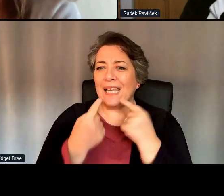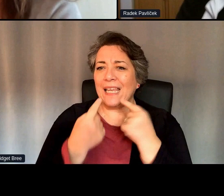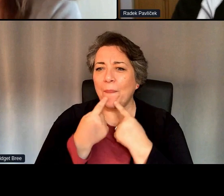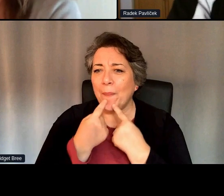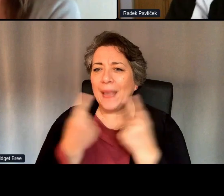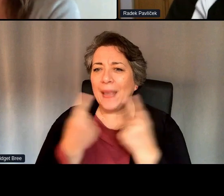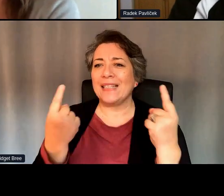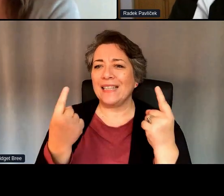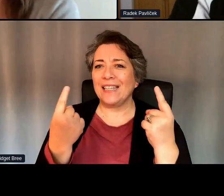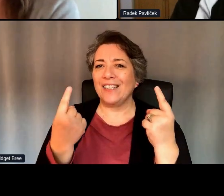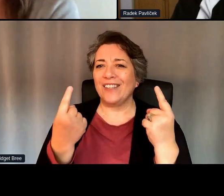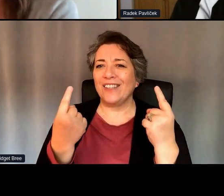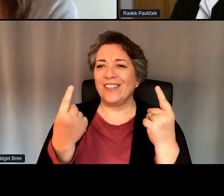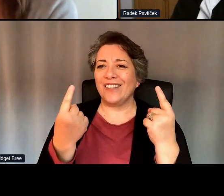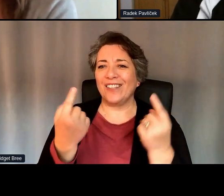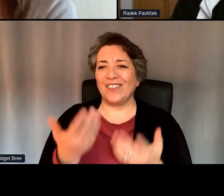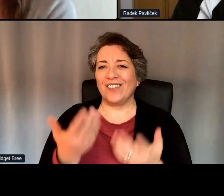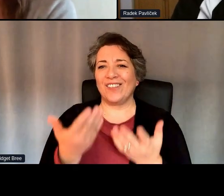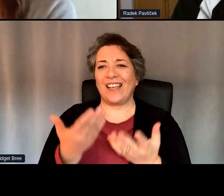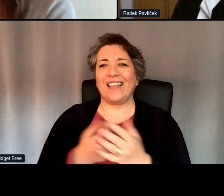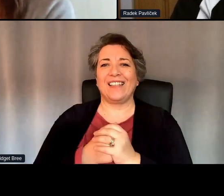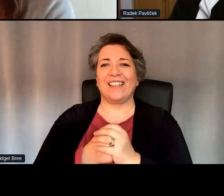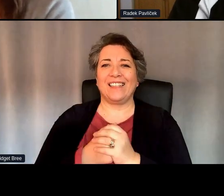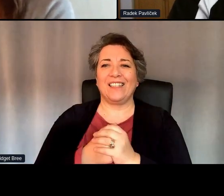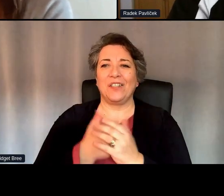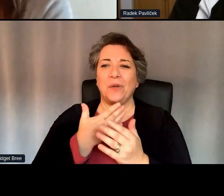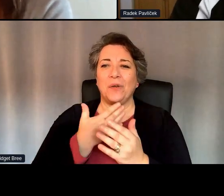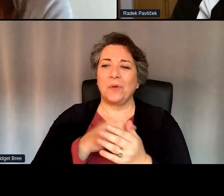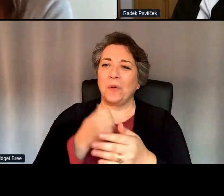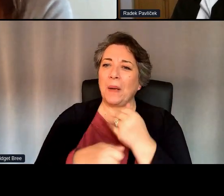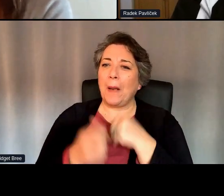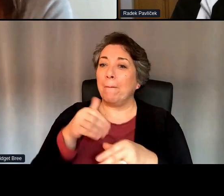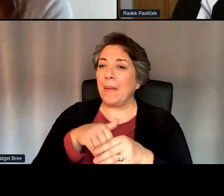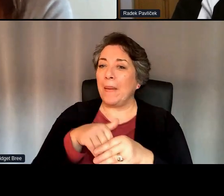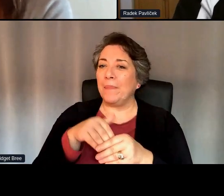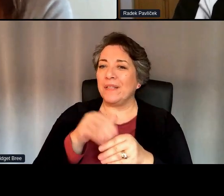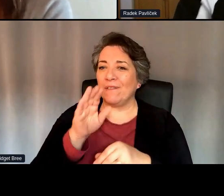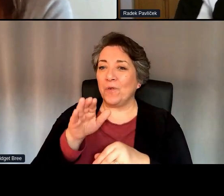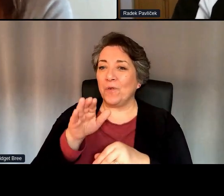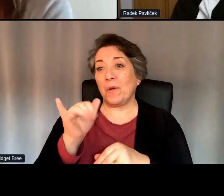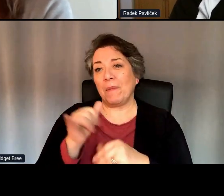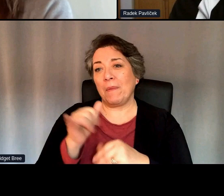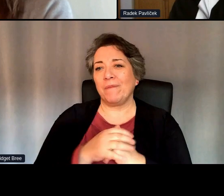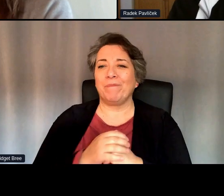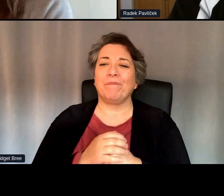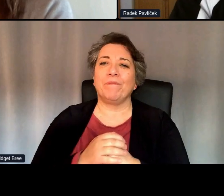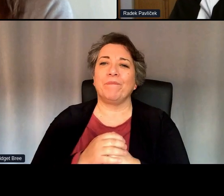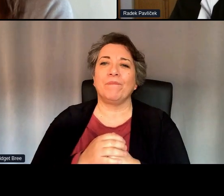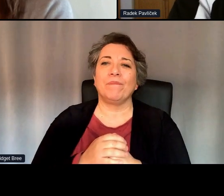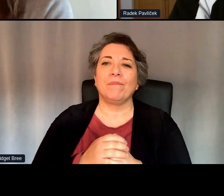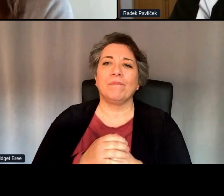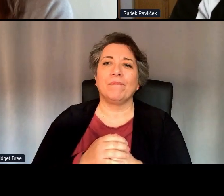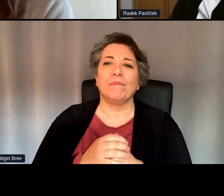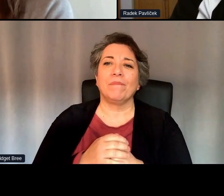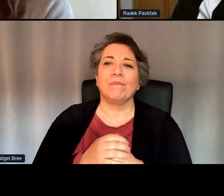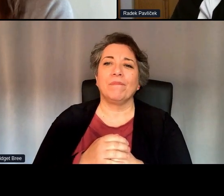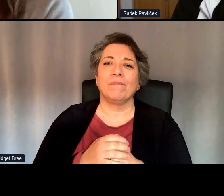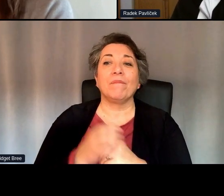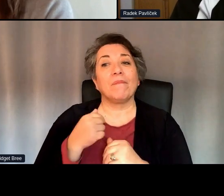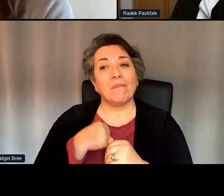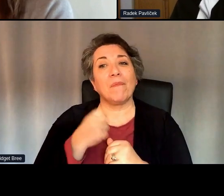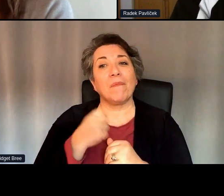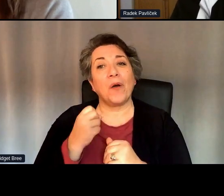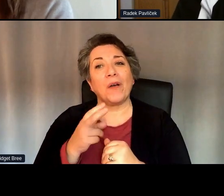these people who are listening to us and may become members in the future? Okay, I will be maybe a